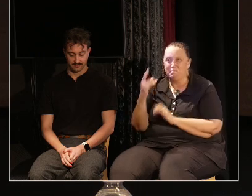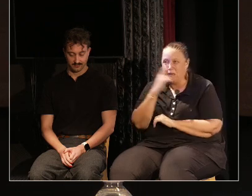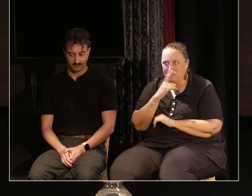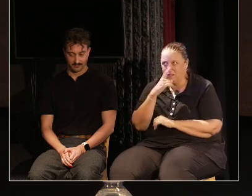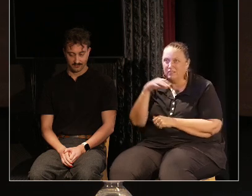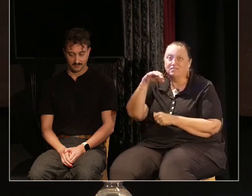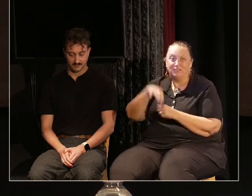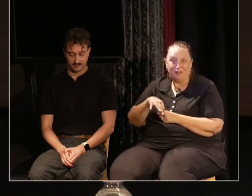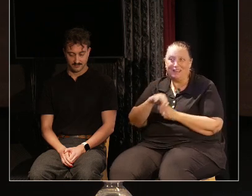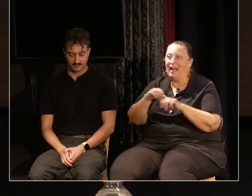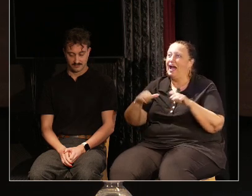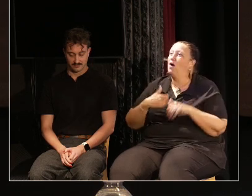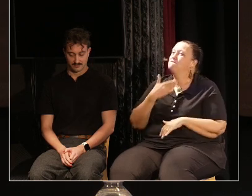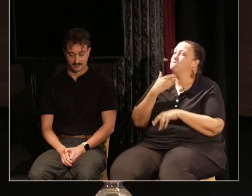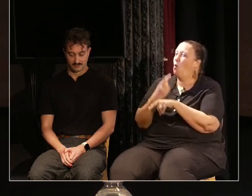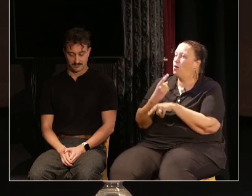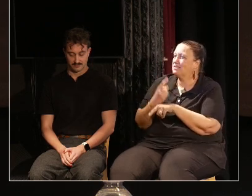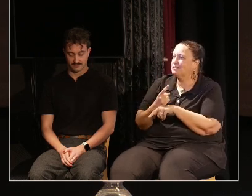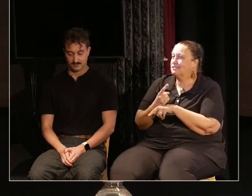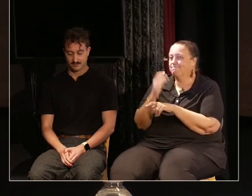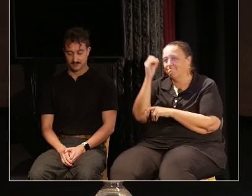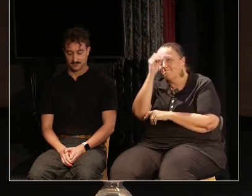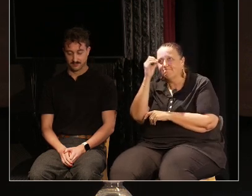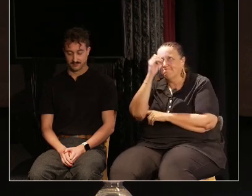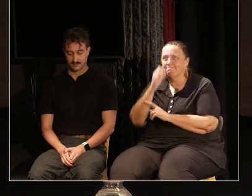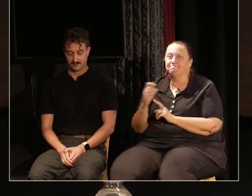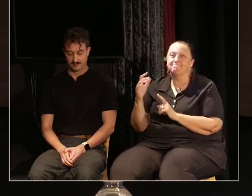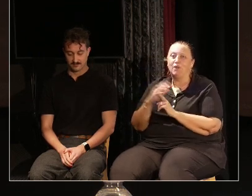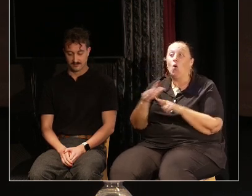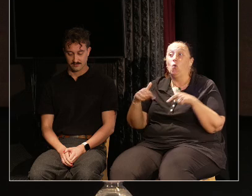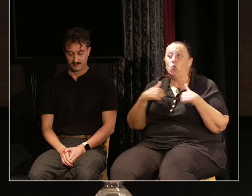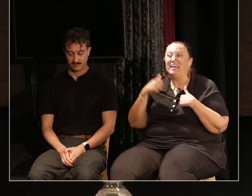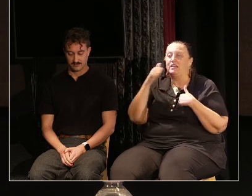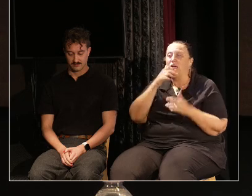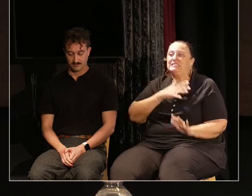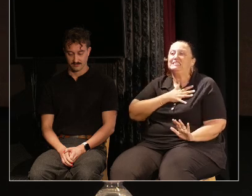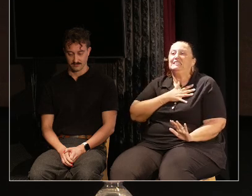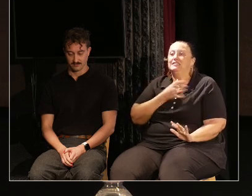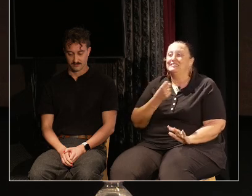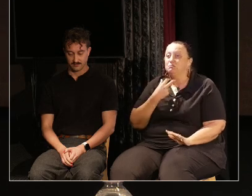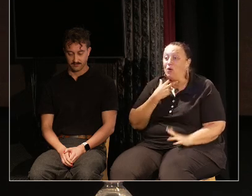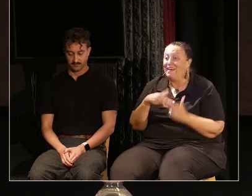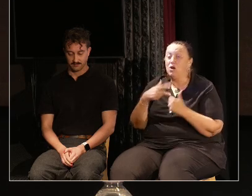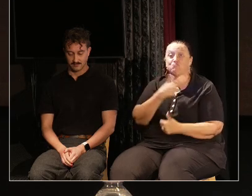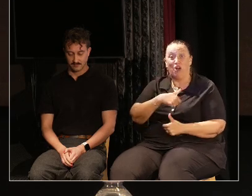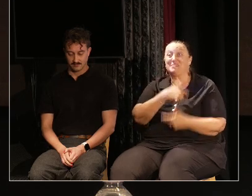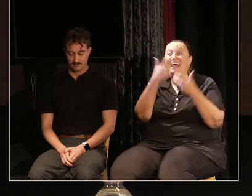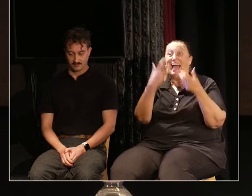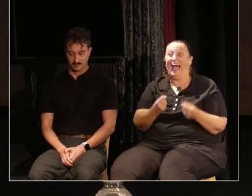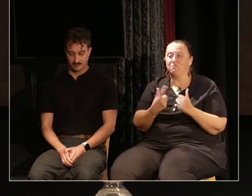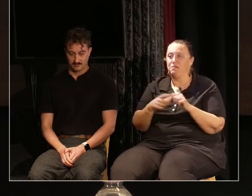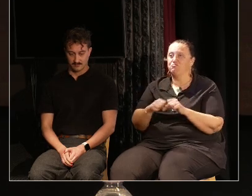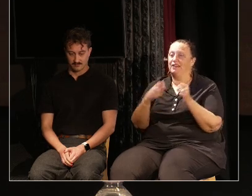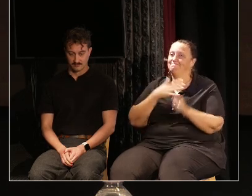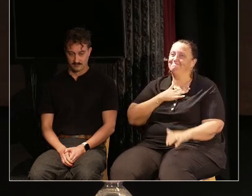voices and values matter. We're a community that does know the sting of disappointment when it comes to broken promises, and sadly